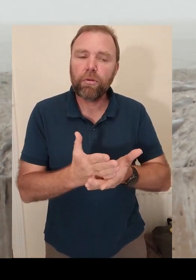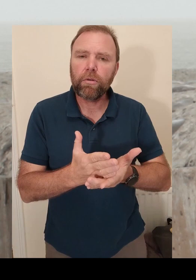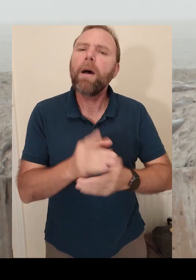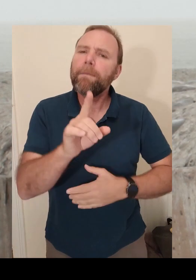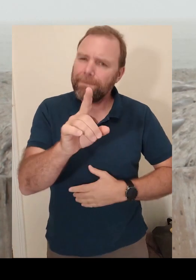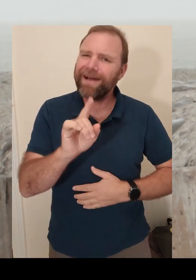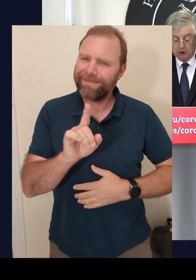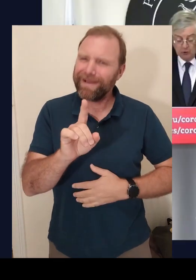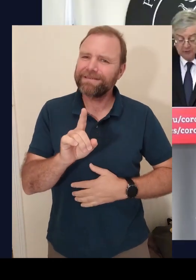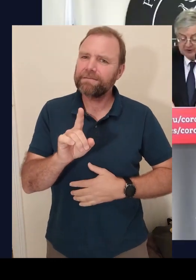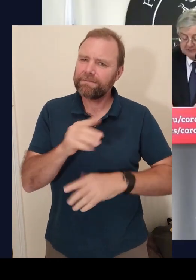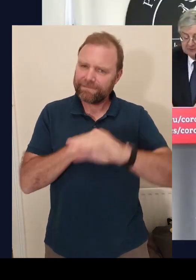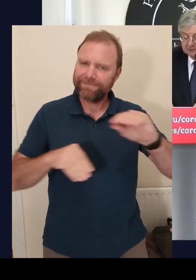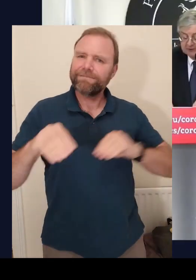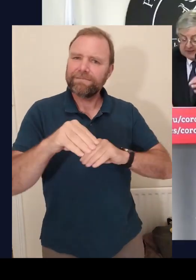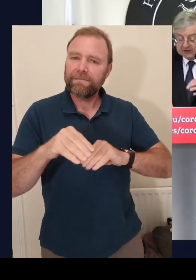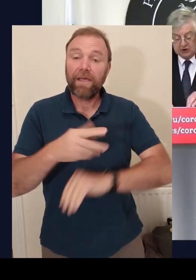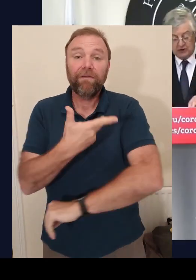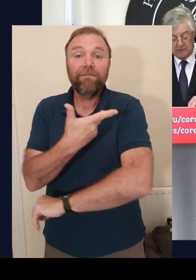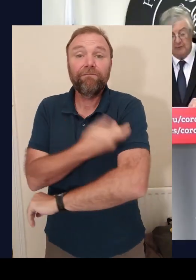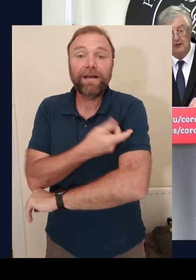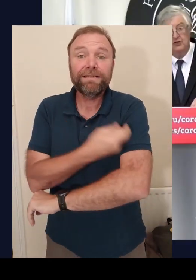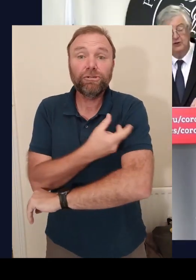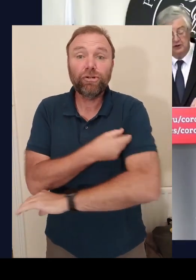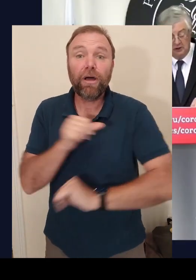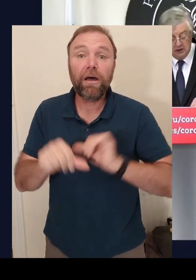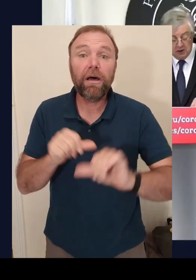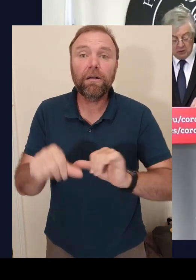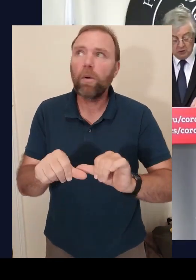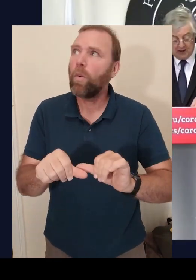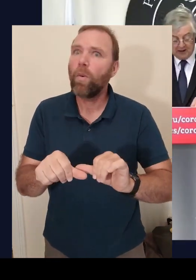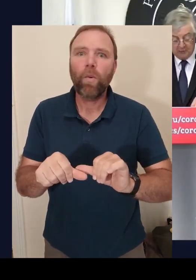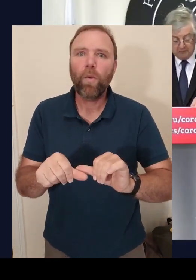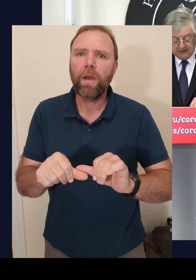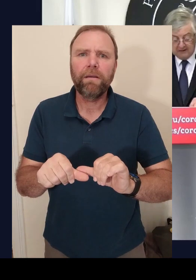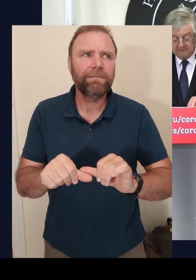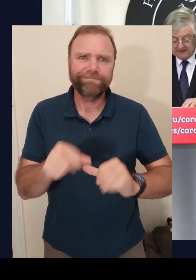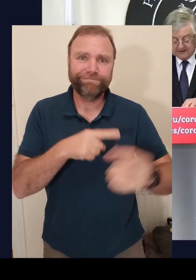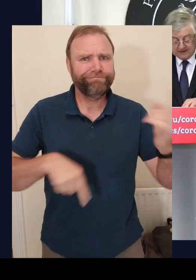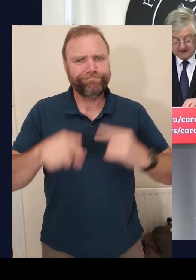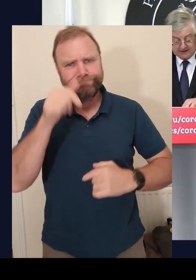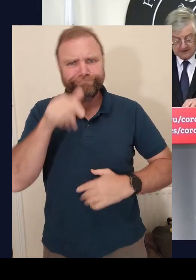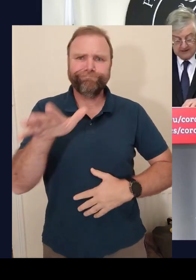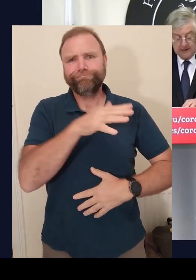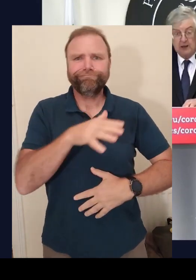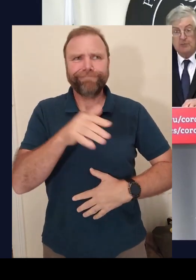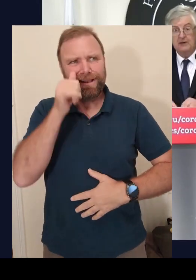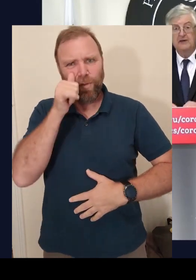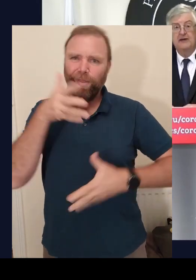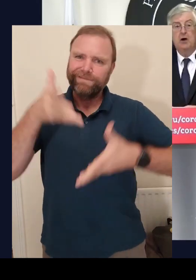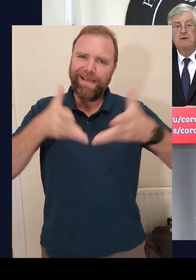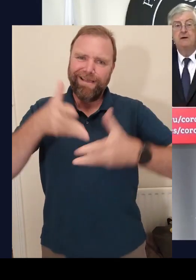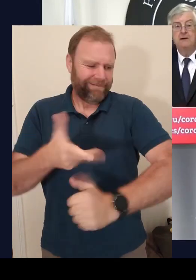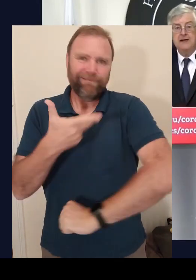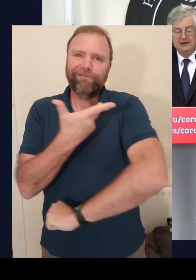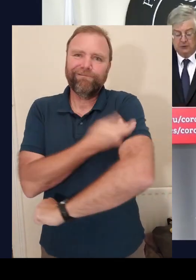somehow. But the flip side of that is the vaccination program. I think probably everybody knows the sign